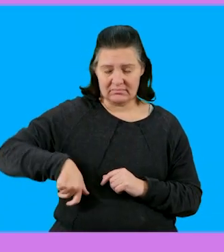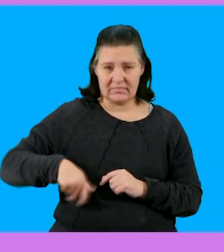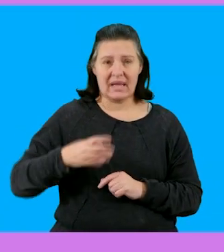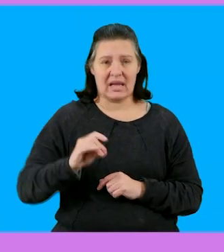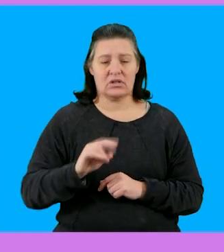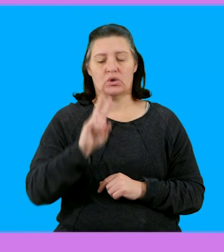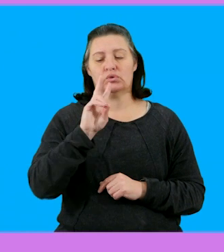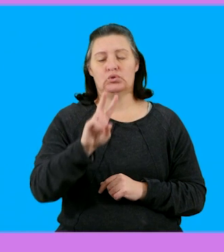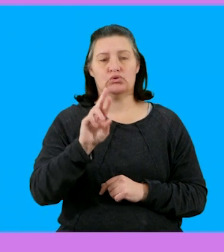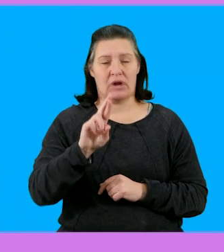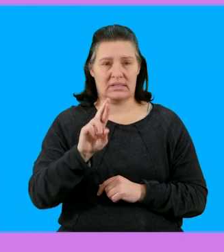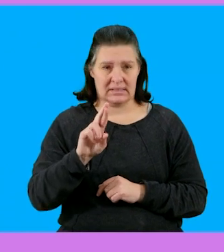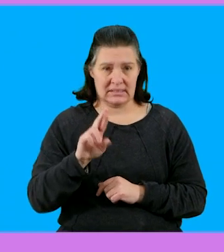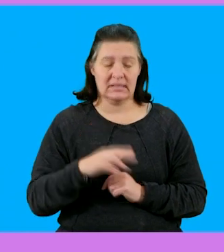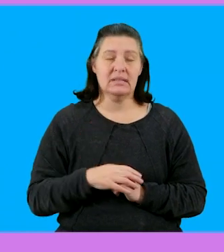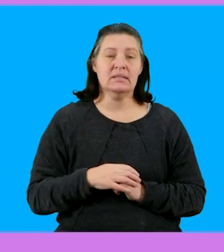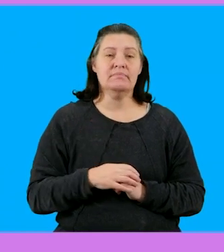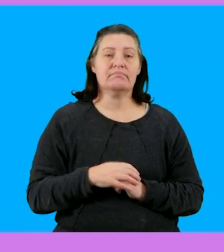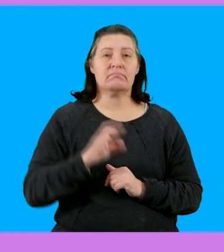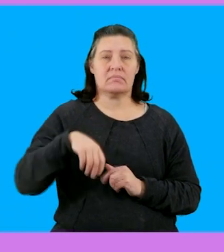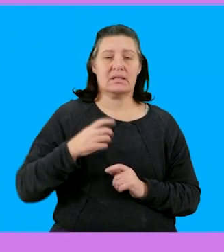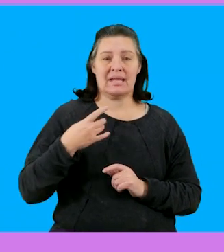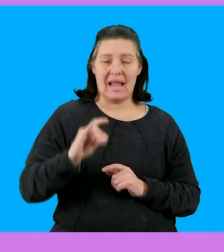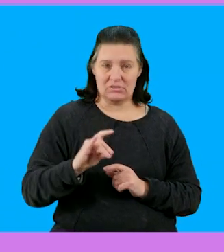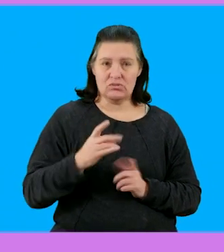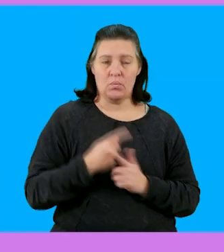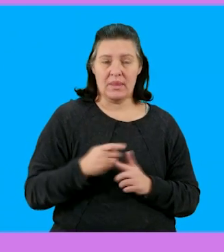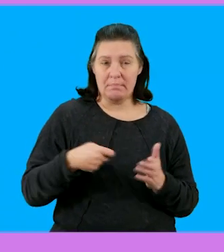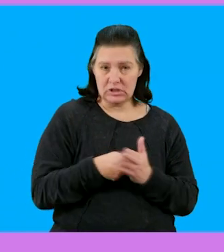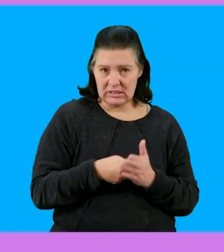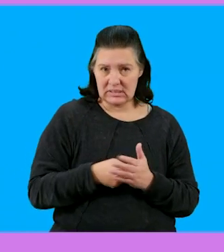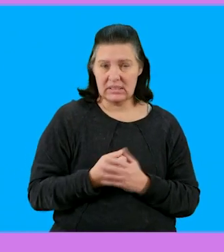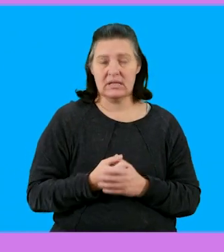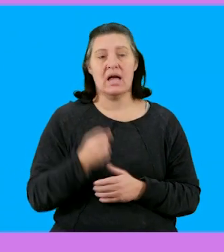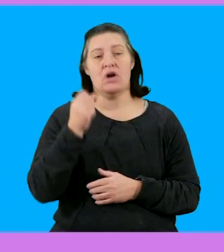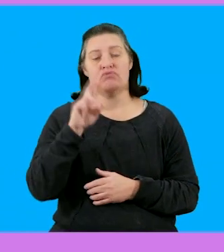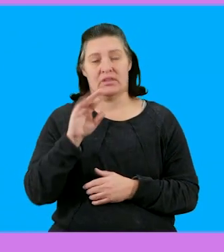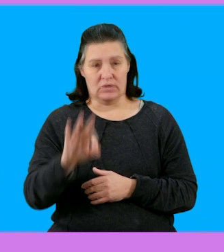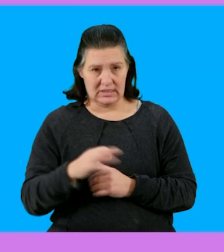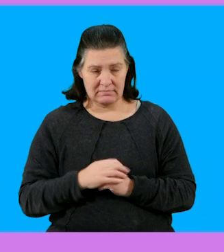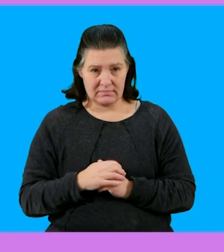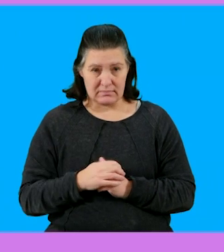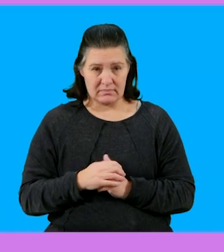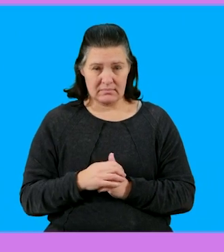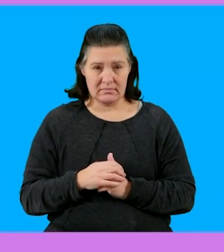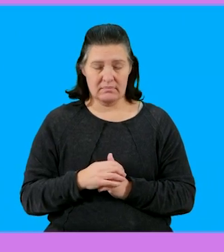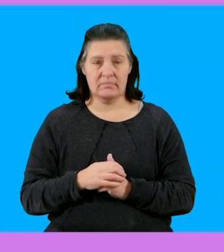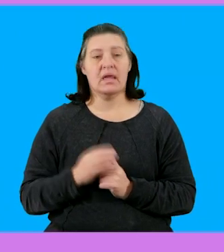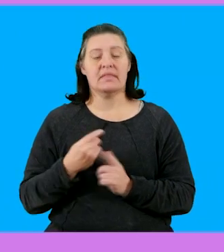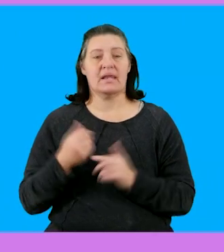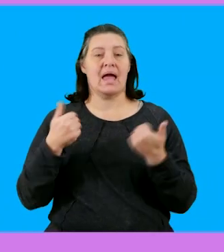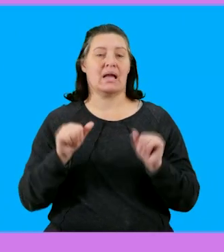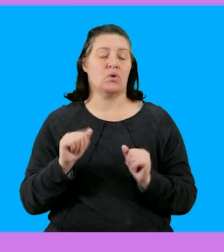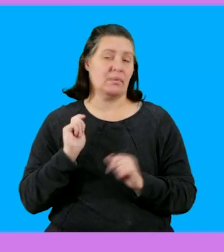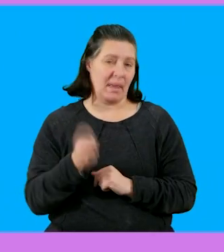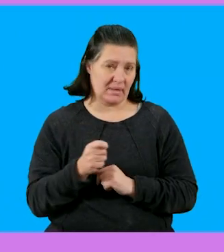cash only, that will be 2 Rand per transaction. Till point cash with a purchase, that will cost 3 Rand. Then we have